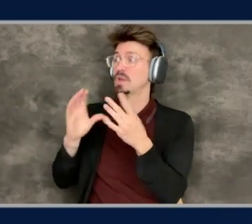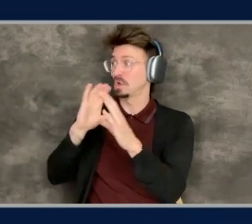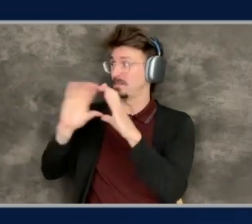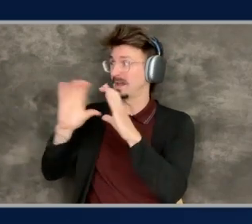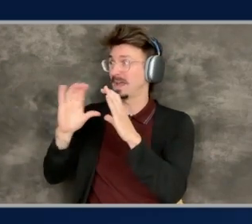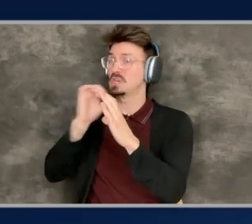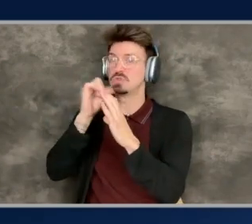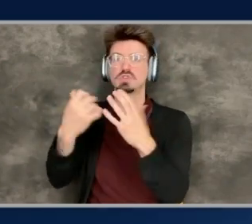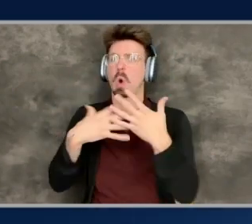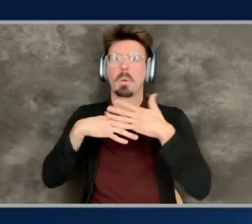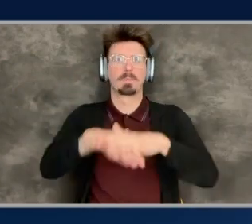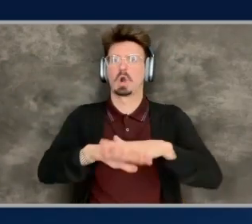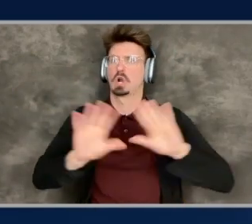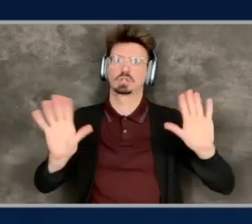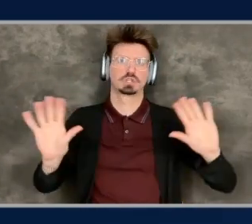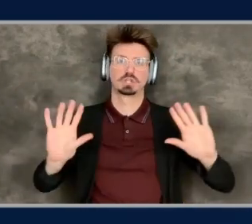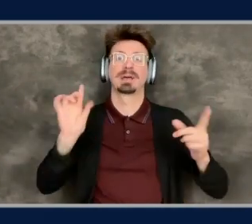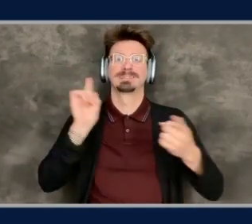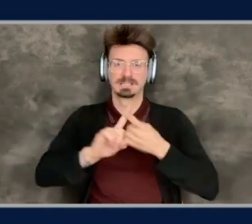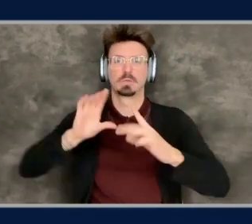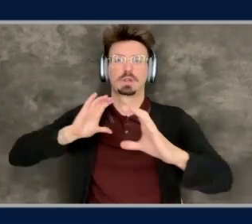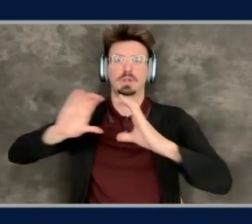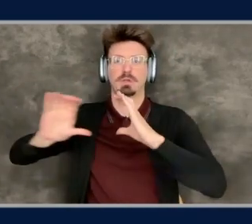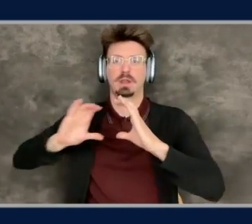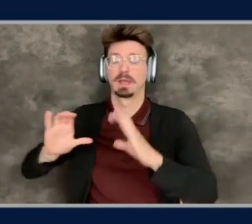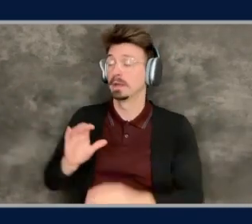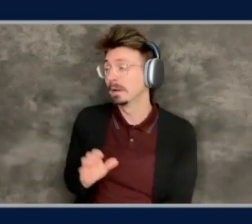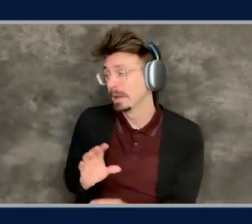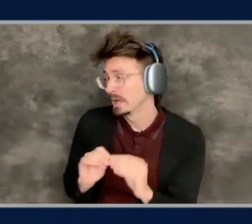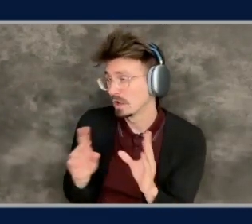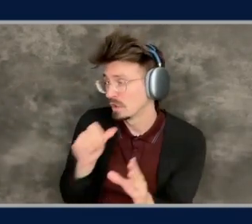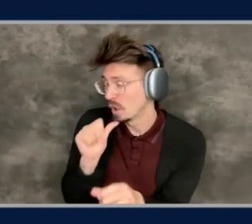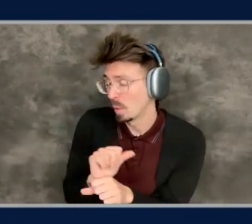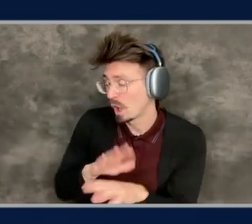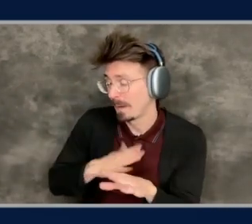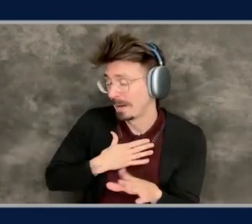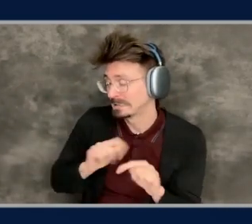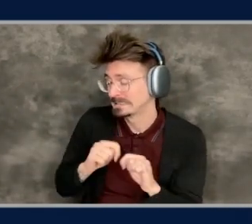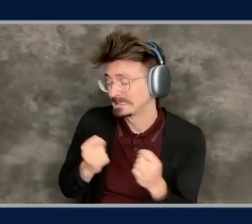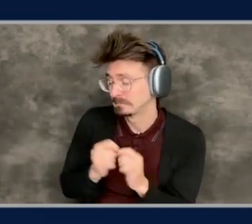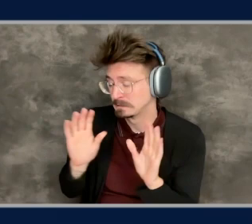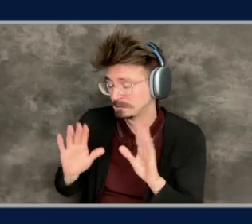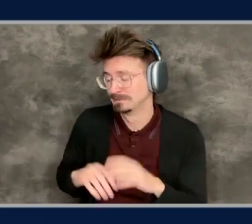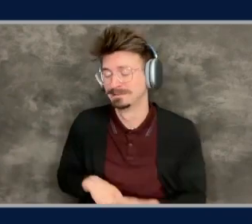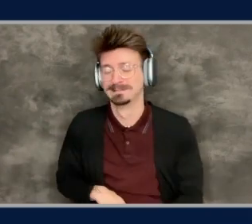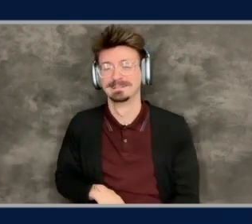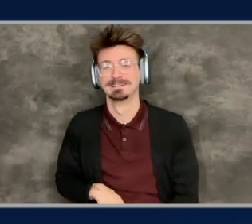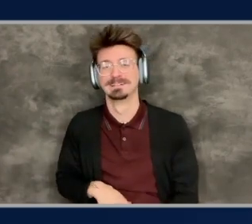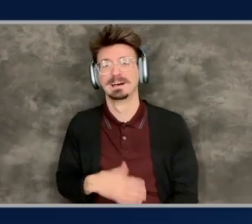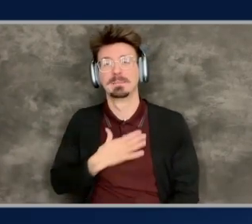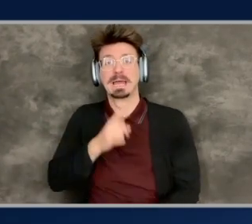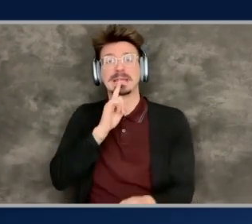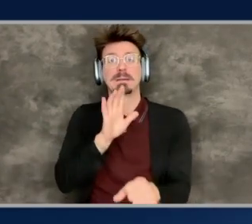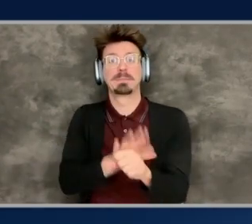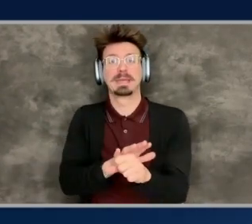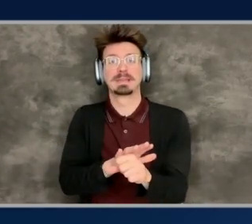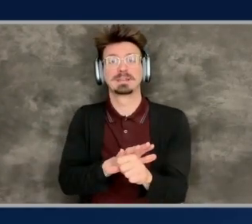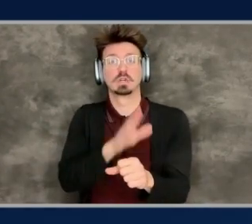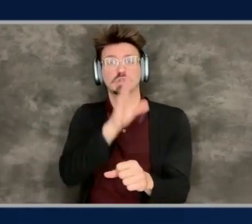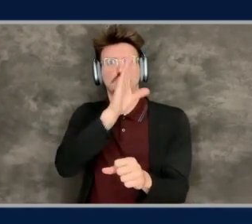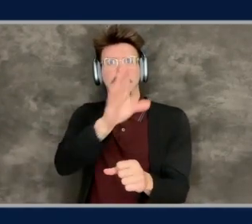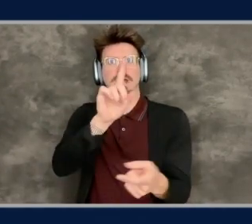approach. Clearly right? You don't work on my team. But they haven't taken away my commit direct to main access yet. I'm okay. just